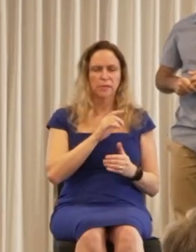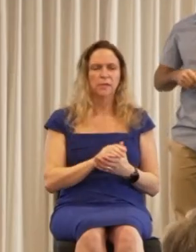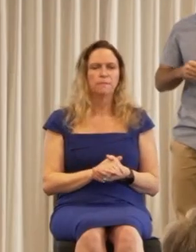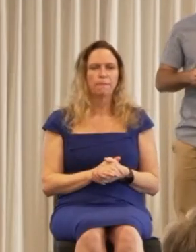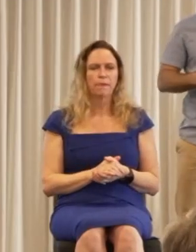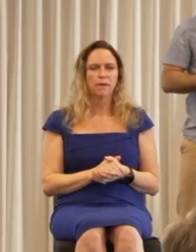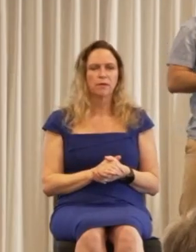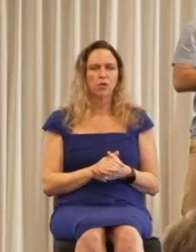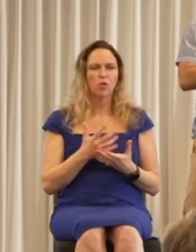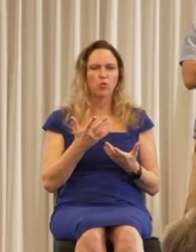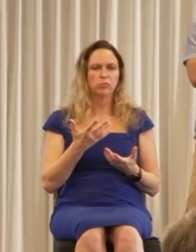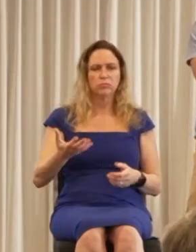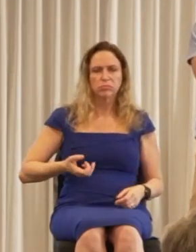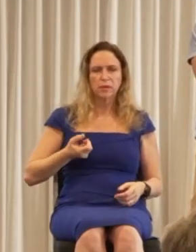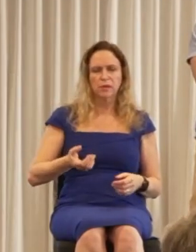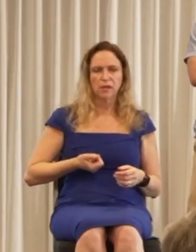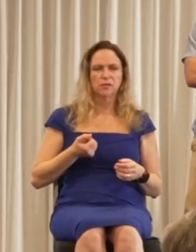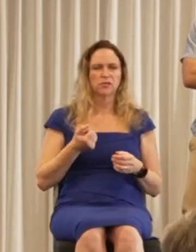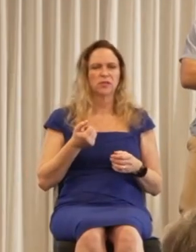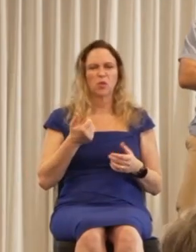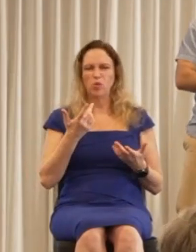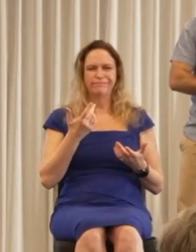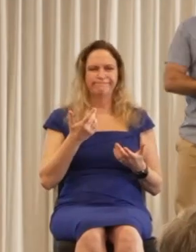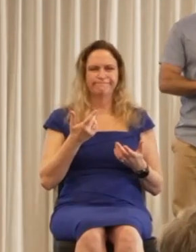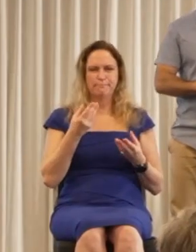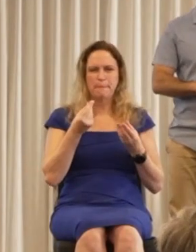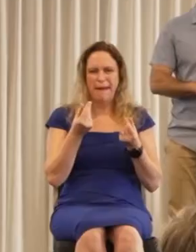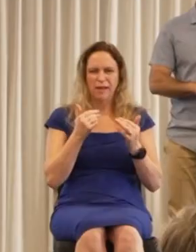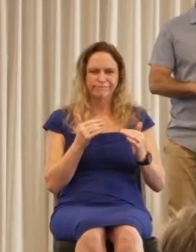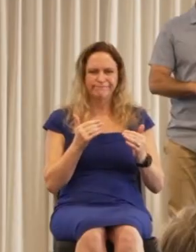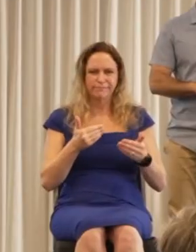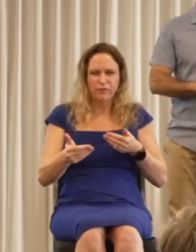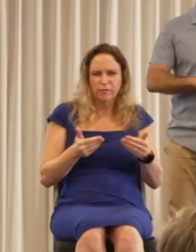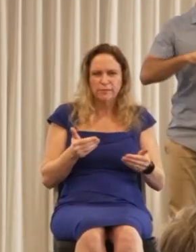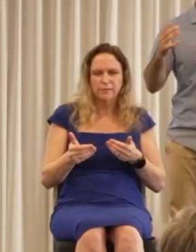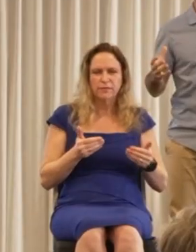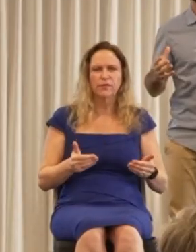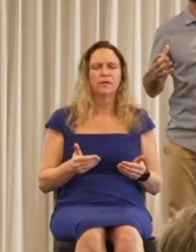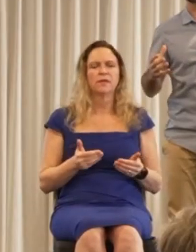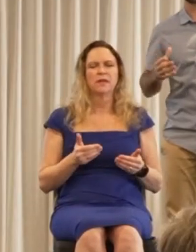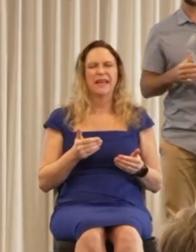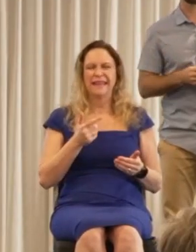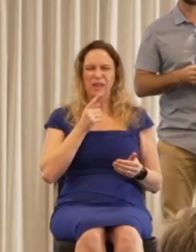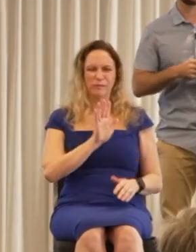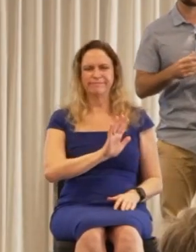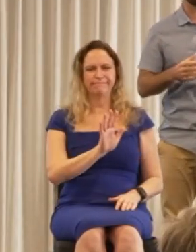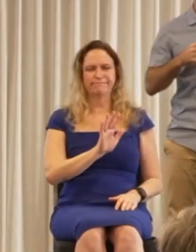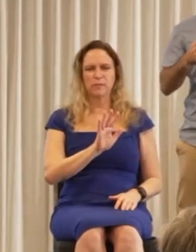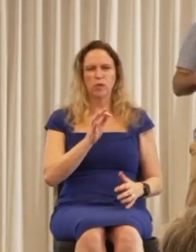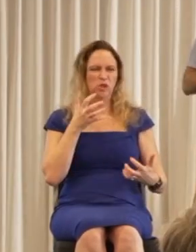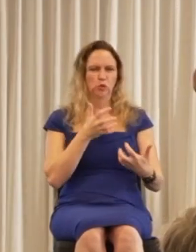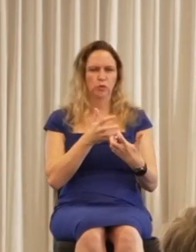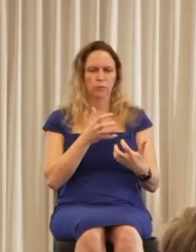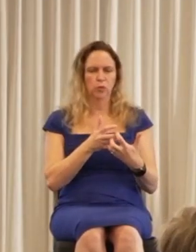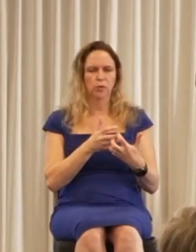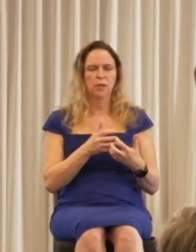were on welfare or struggled with income, and then they realized that didn't work. And so they had to look at, what do